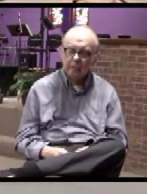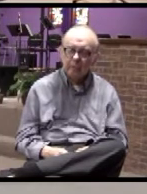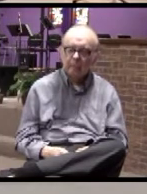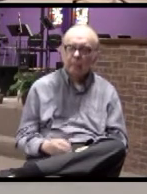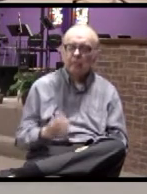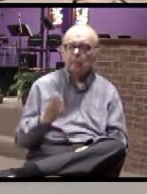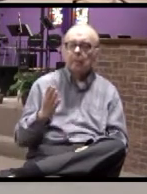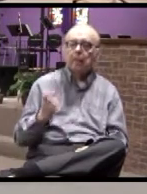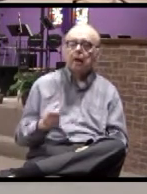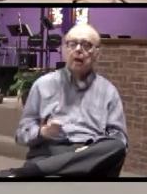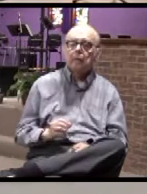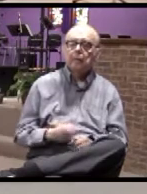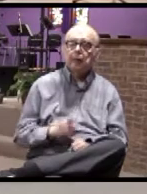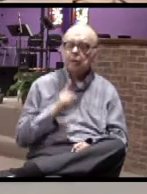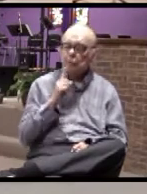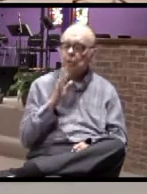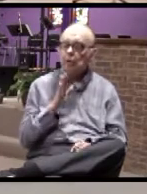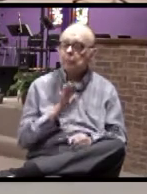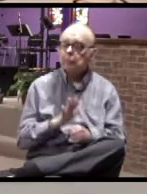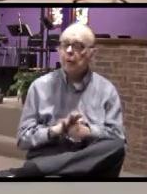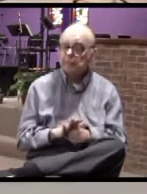I'll make you a promise.